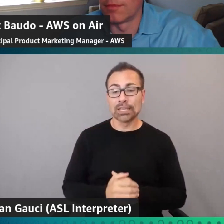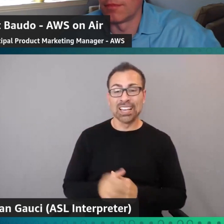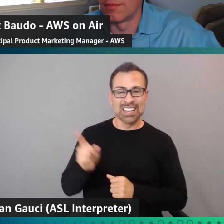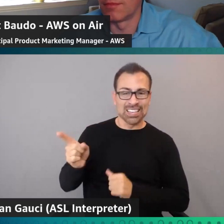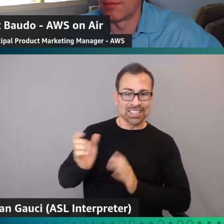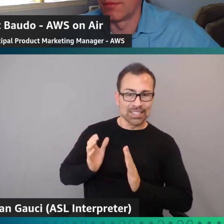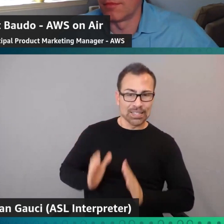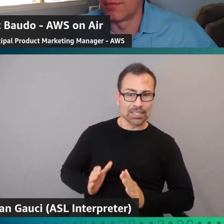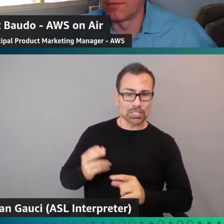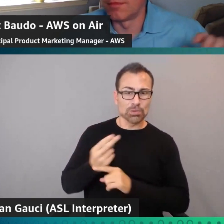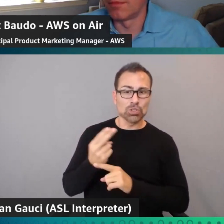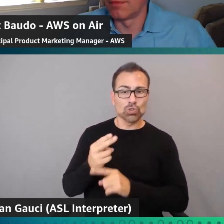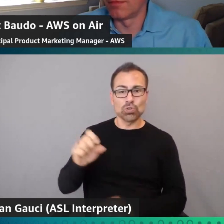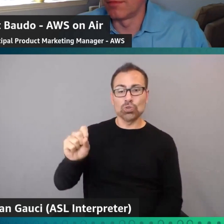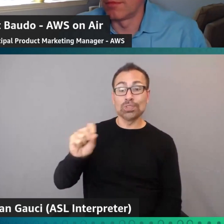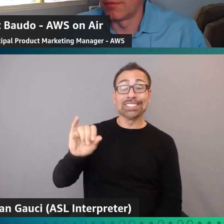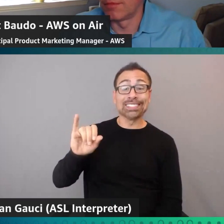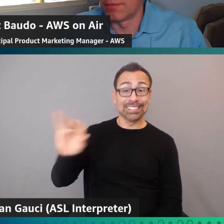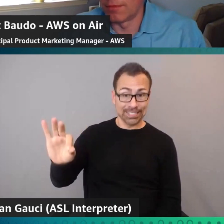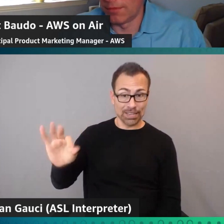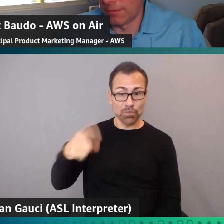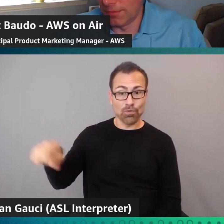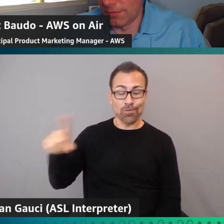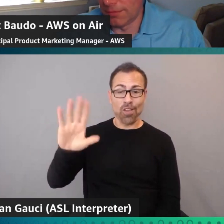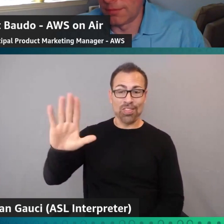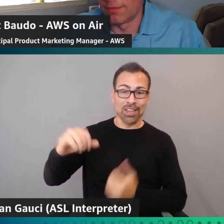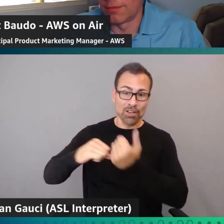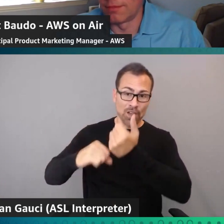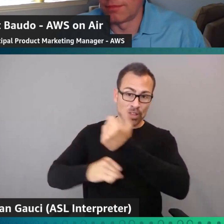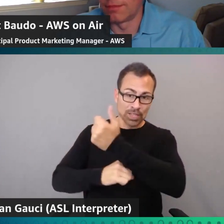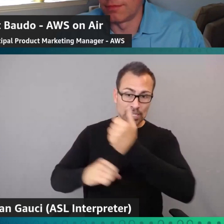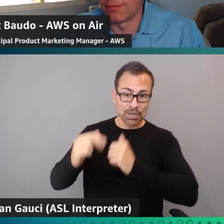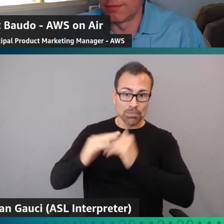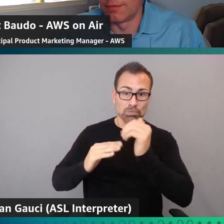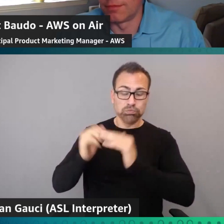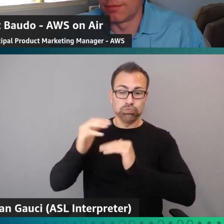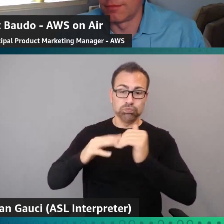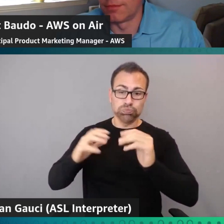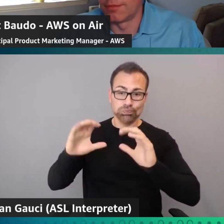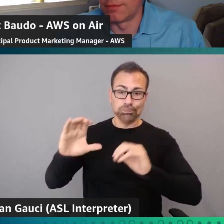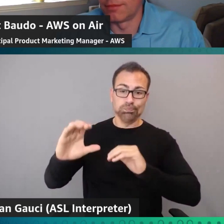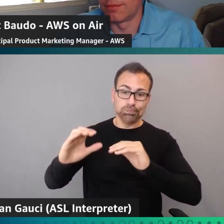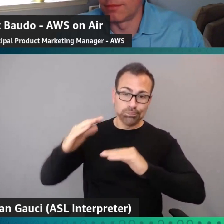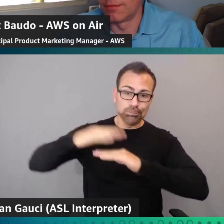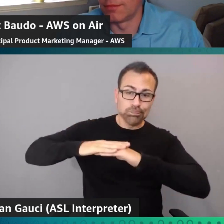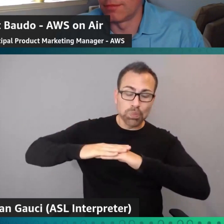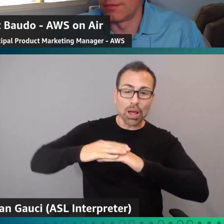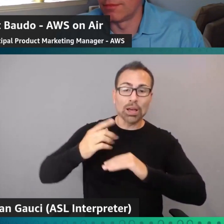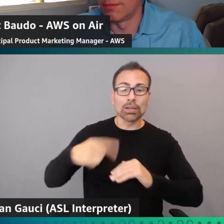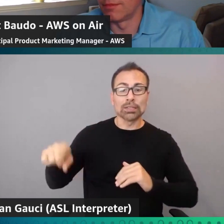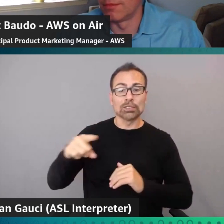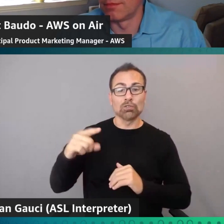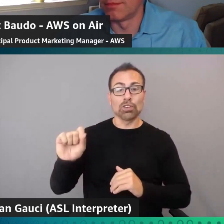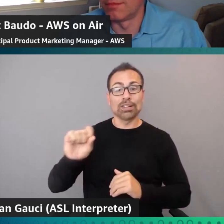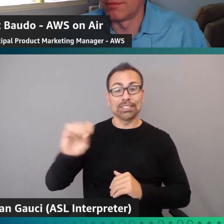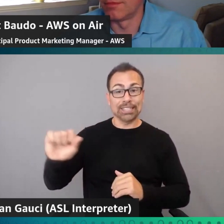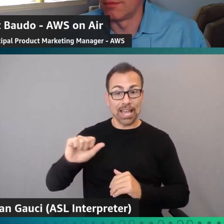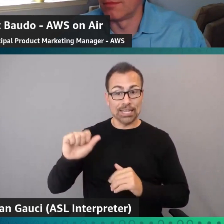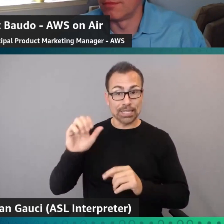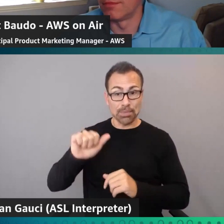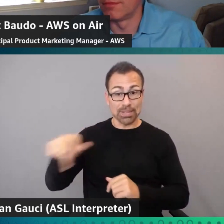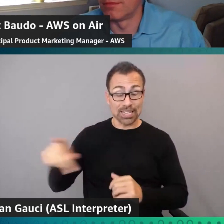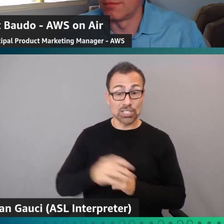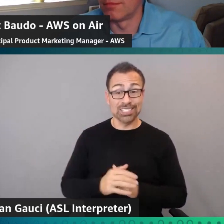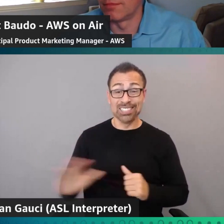has utilized SIF as a foundational building block for their SaaS application. So by utilizing SIF, they were able to cut down their development time considerably